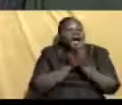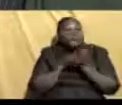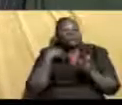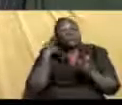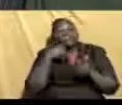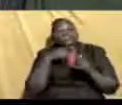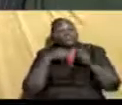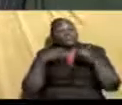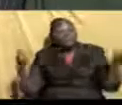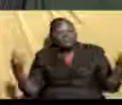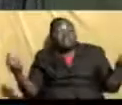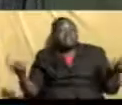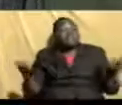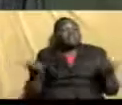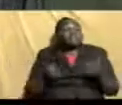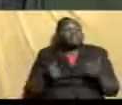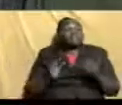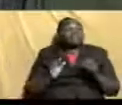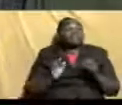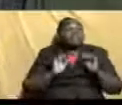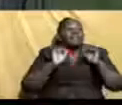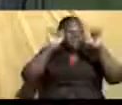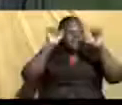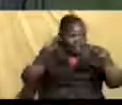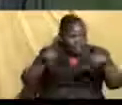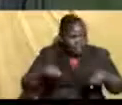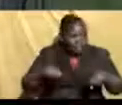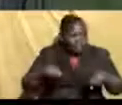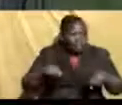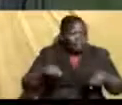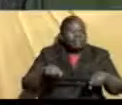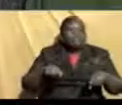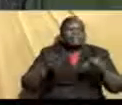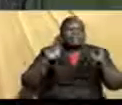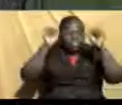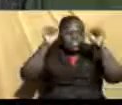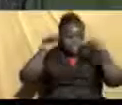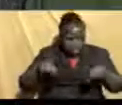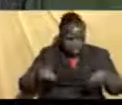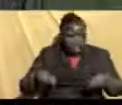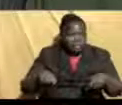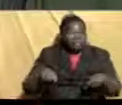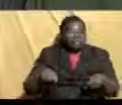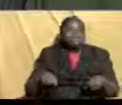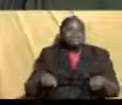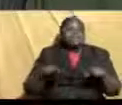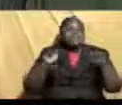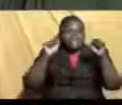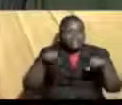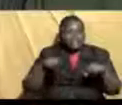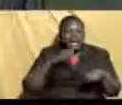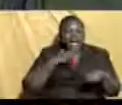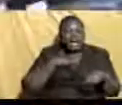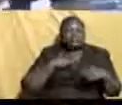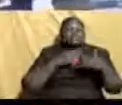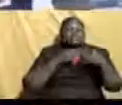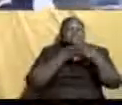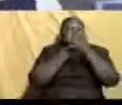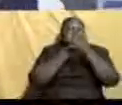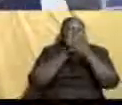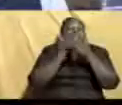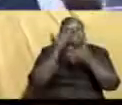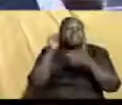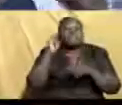Yes. don't know. Yes. Yes, my lady, we will be supporting the appeal by the Attorney General. Okay.